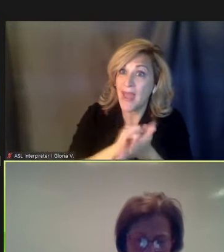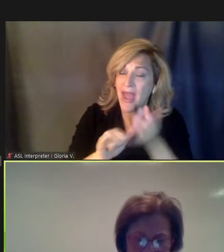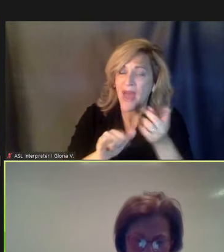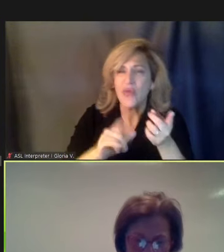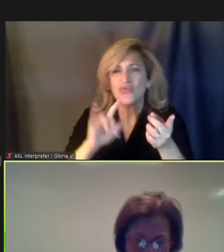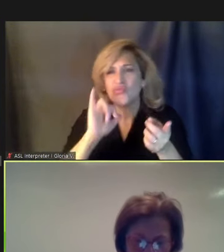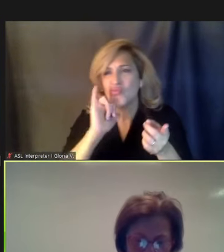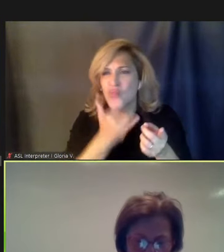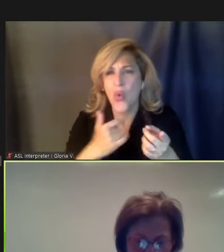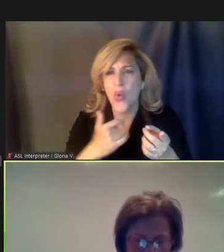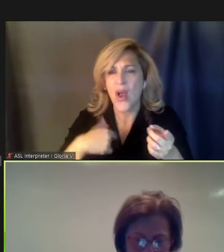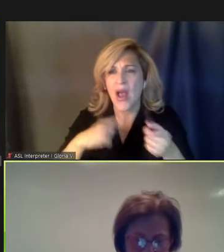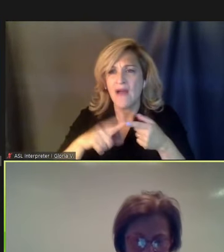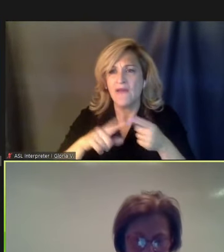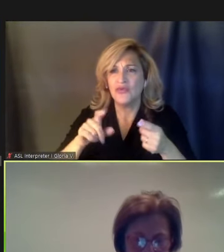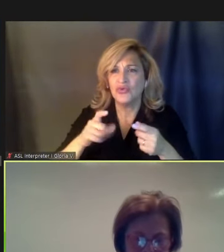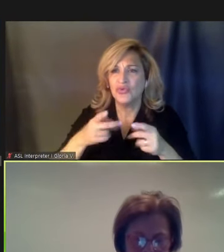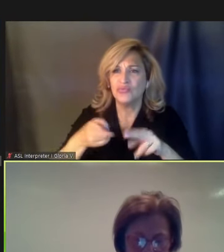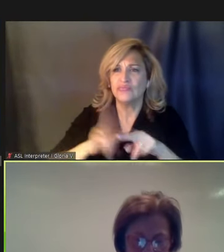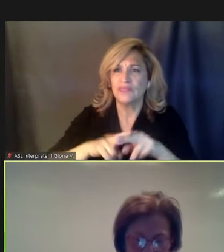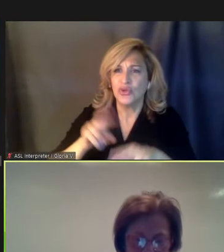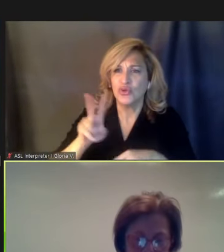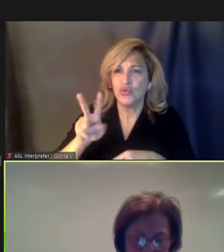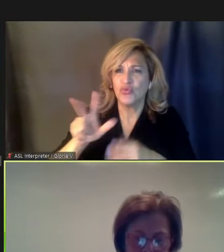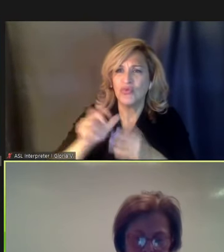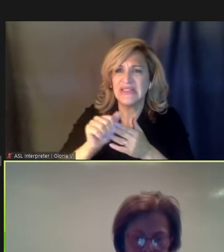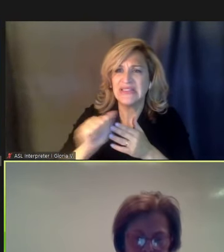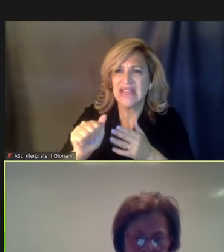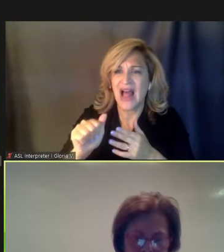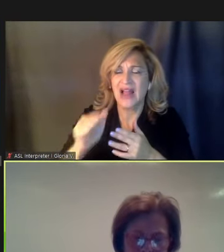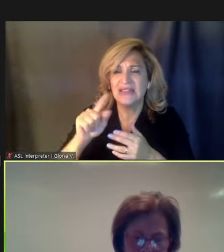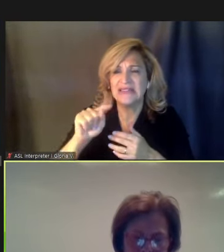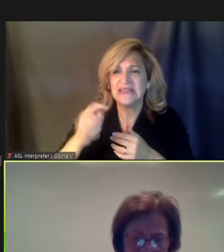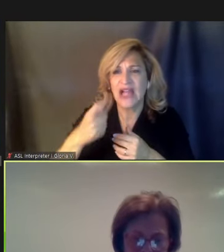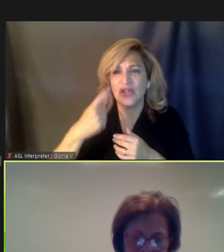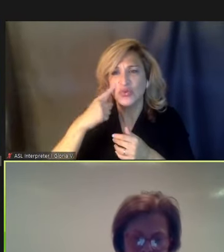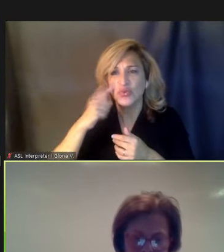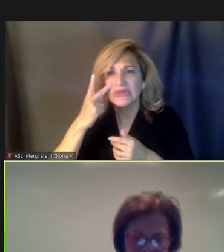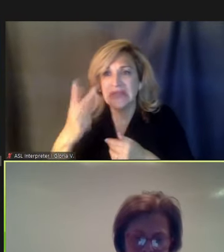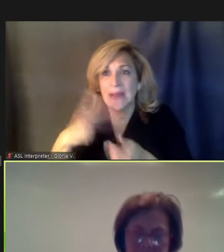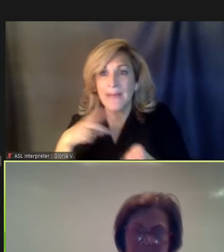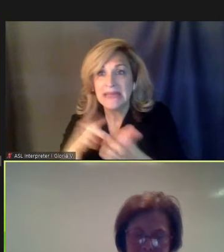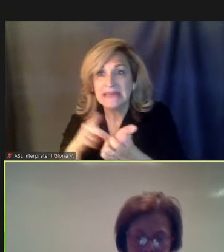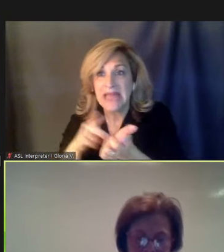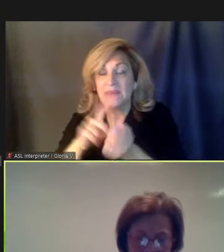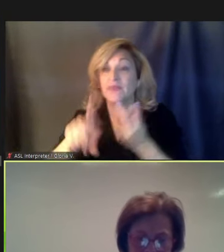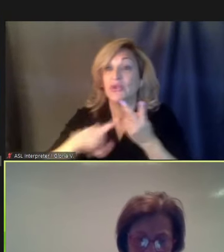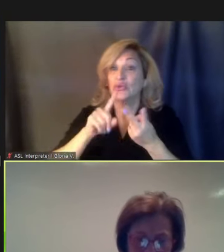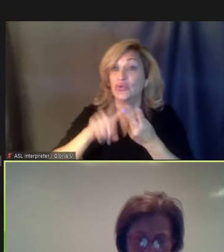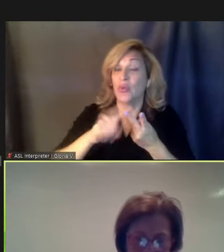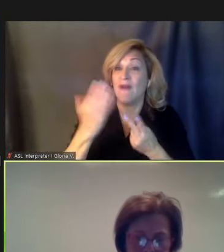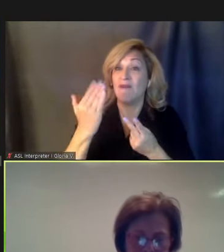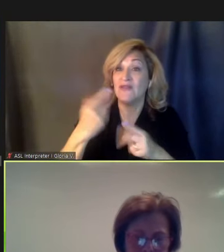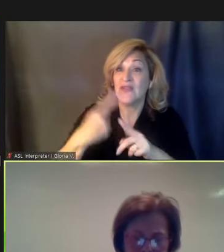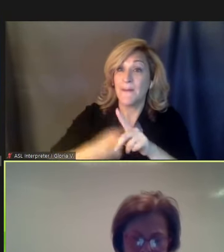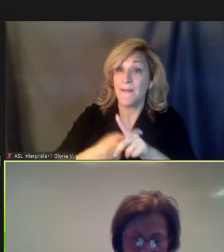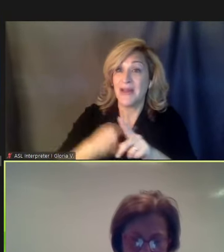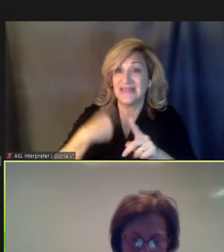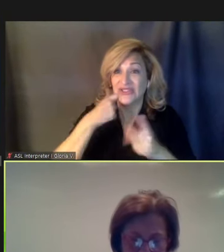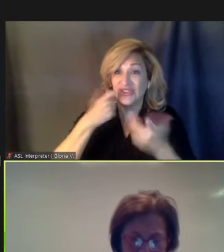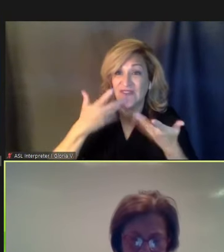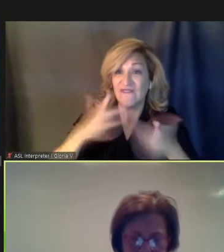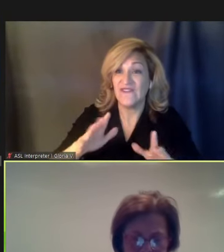a $23 tax to see my doctor. Two, I just finished 15 months of chemotherapy.